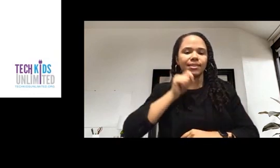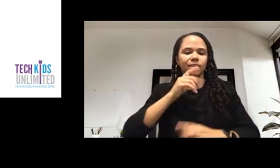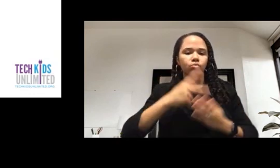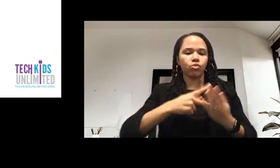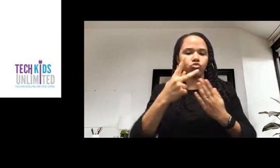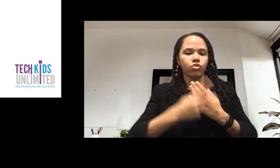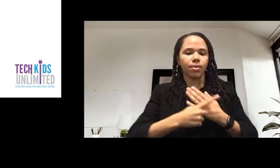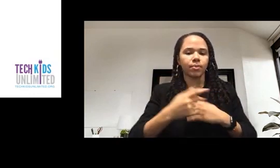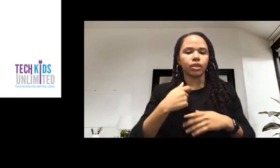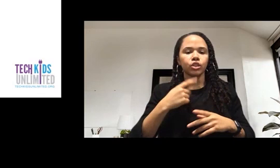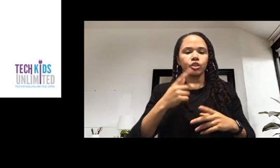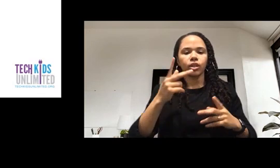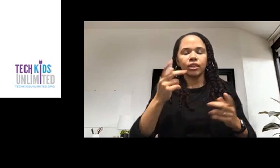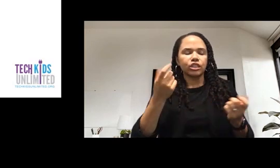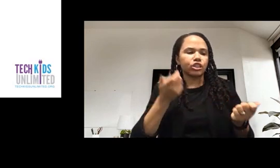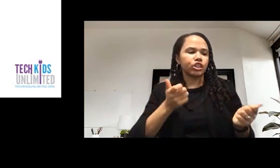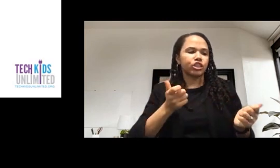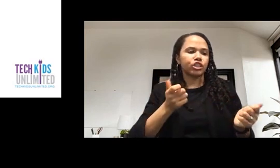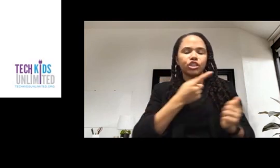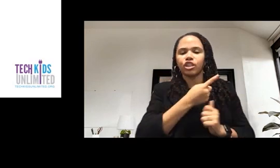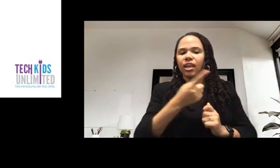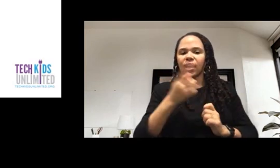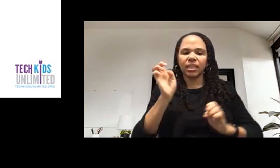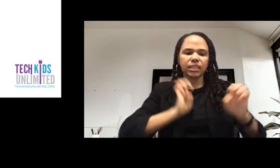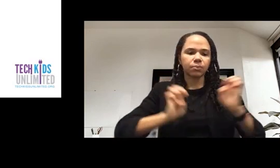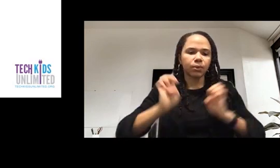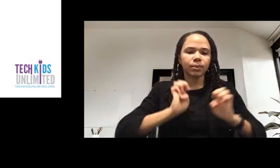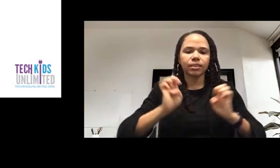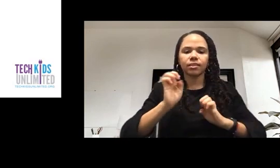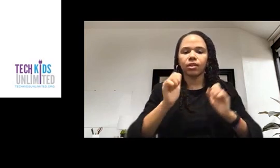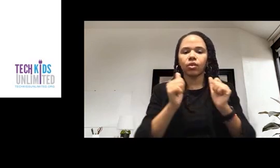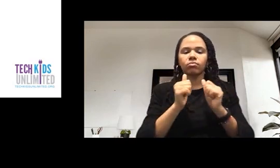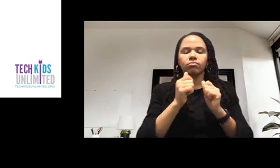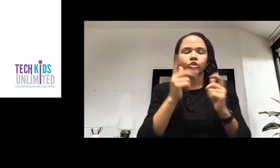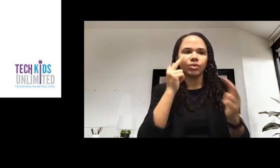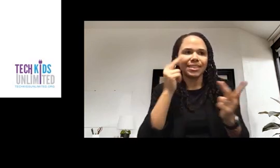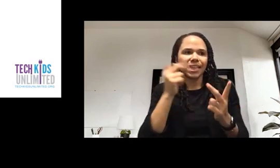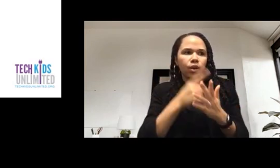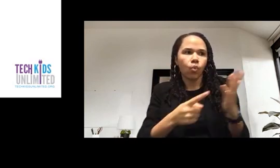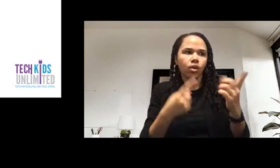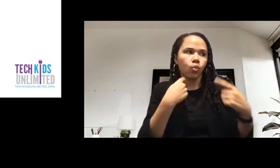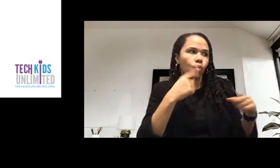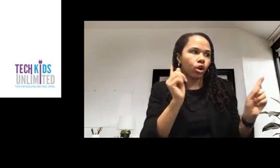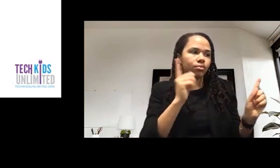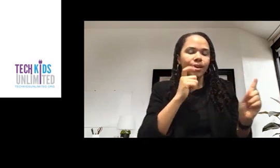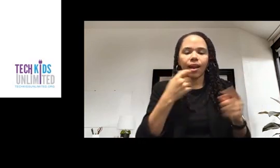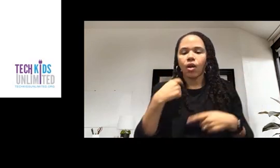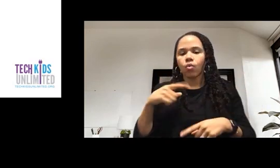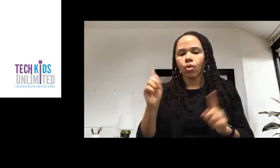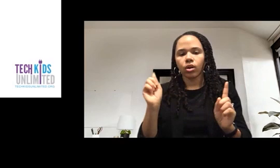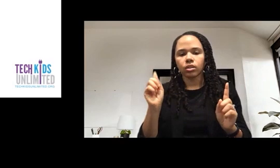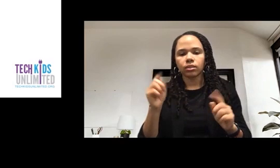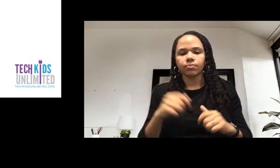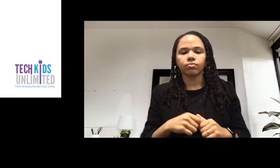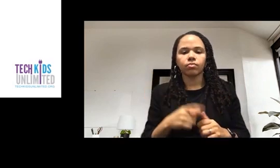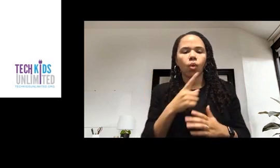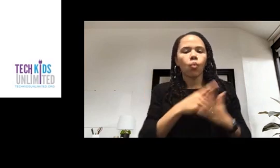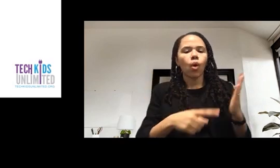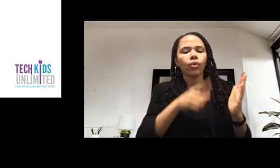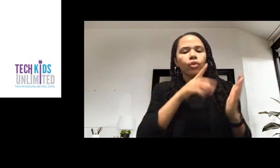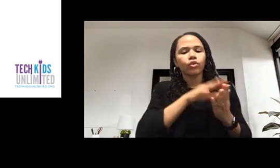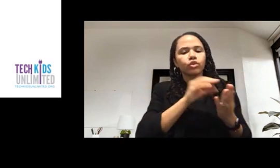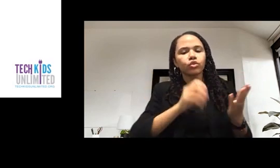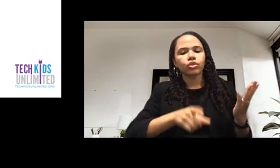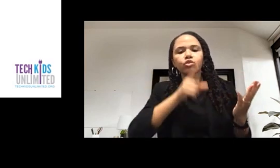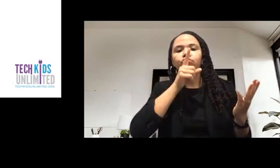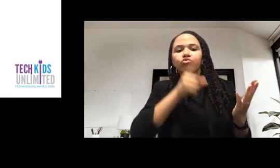what was working. Like, were the students really learning, computational thinking and technology skills? Were